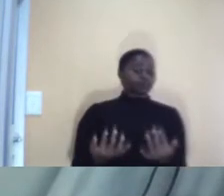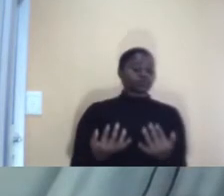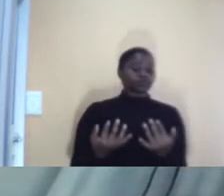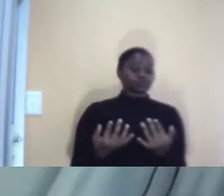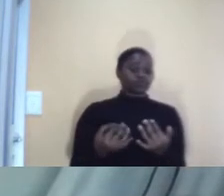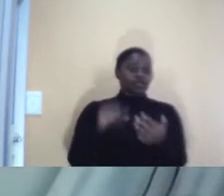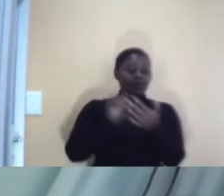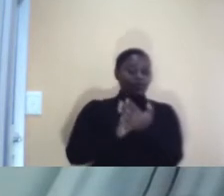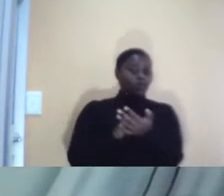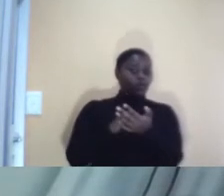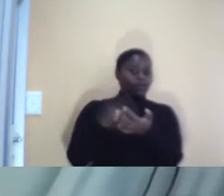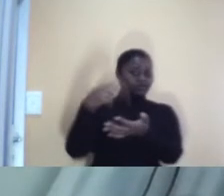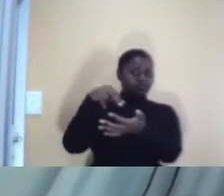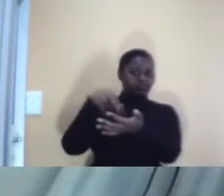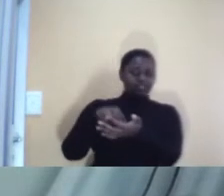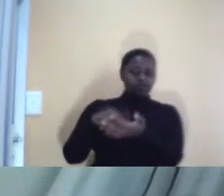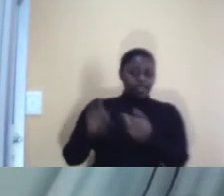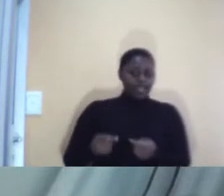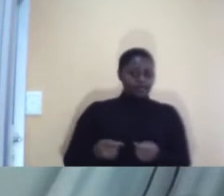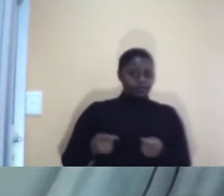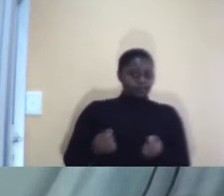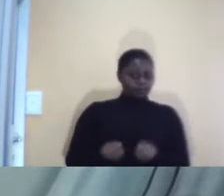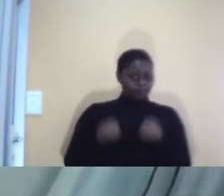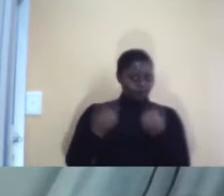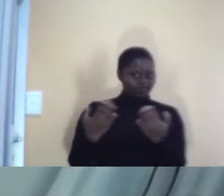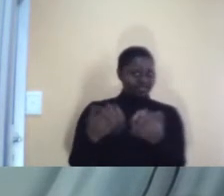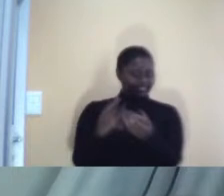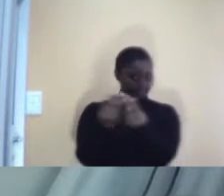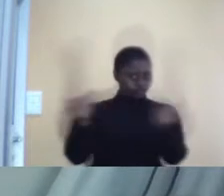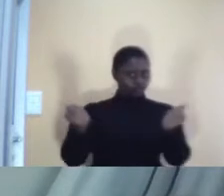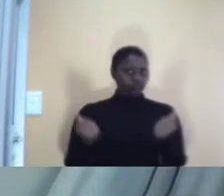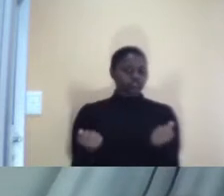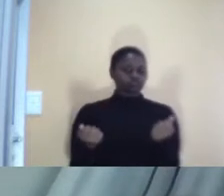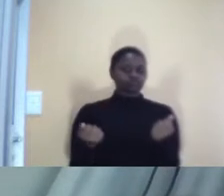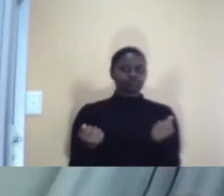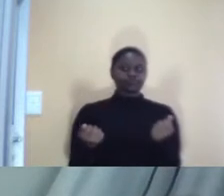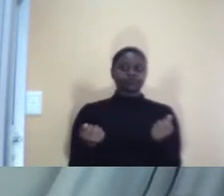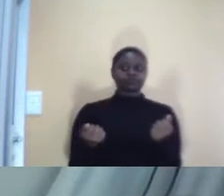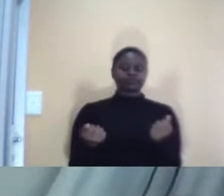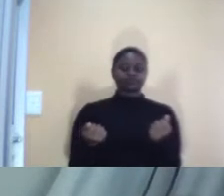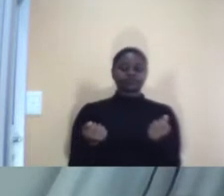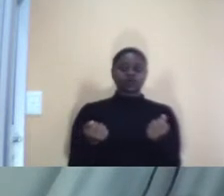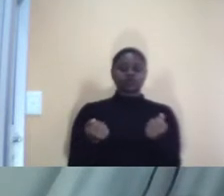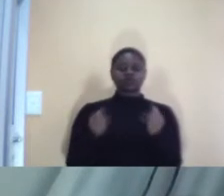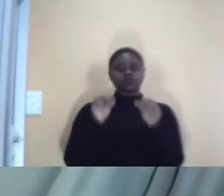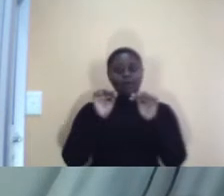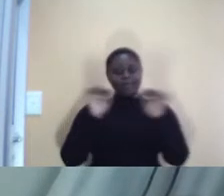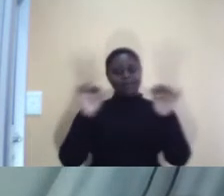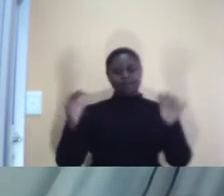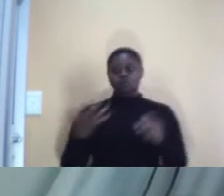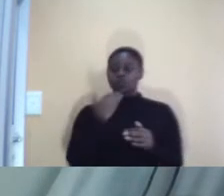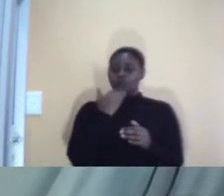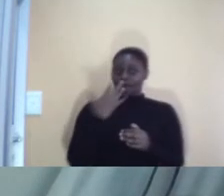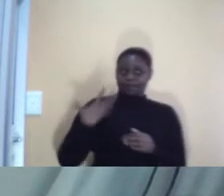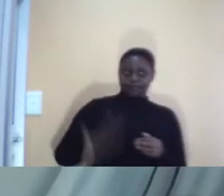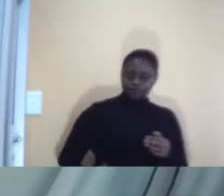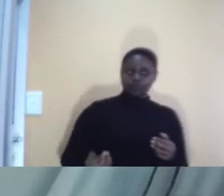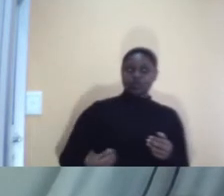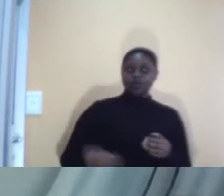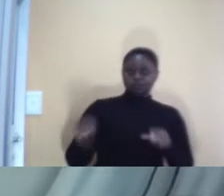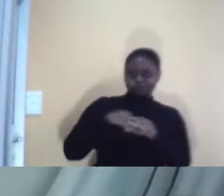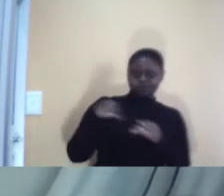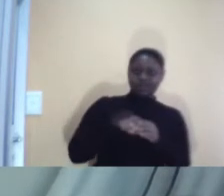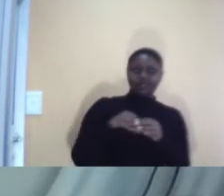also speak to the providing solution to caution the poor on short-term